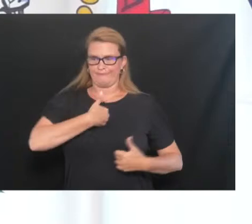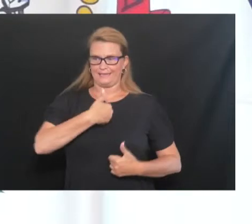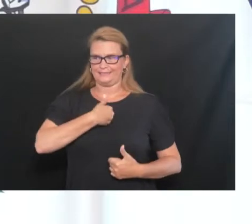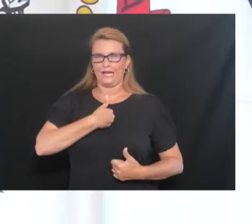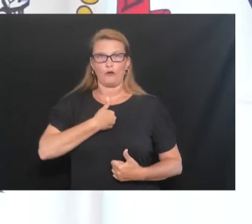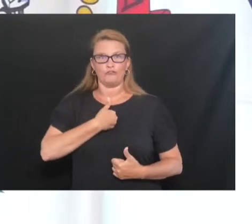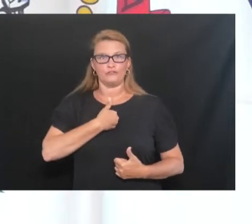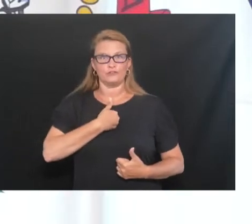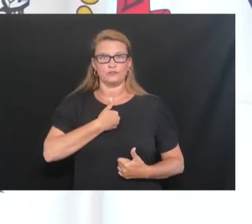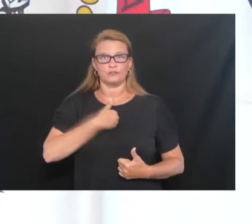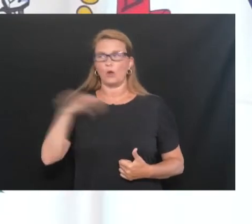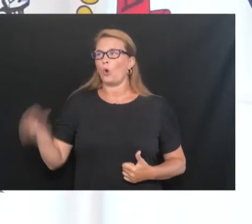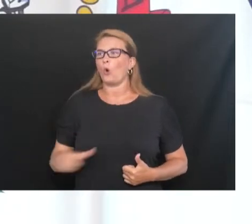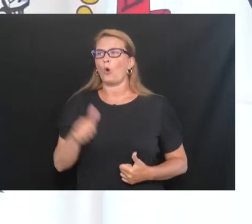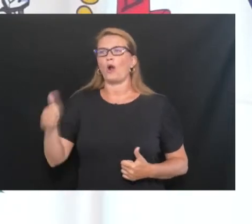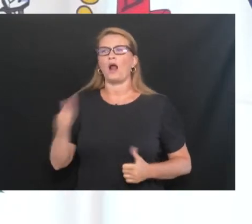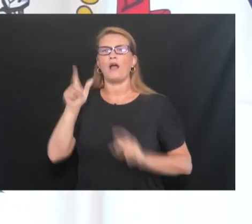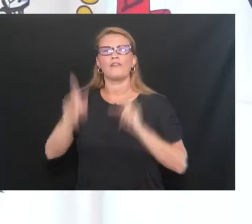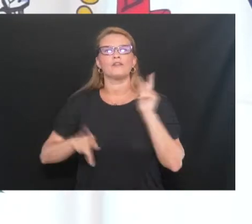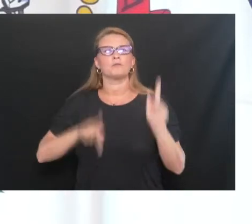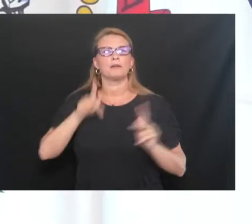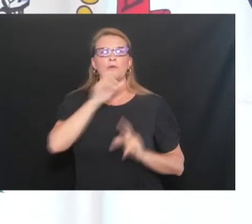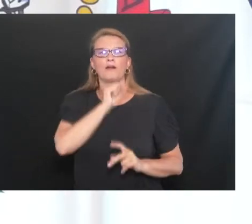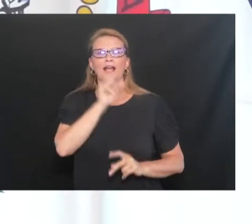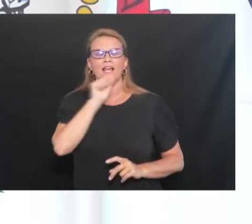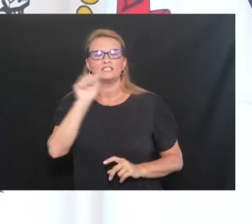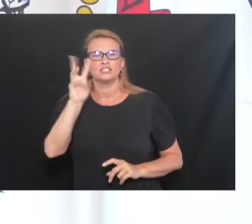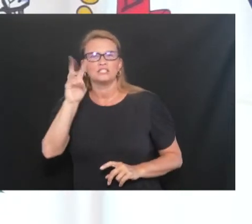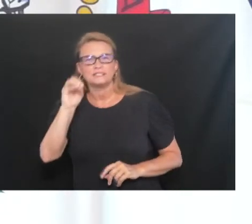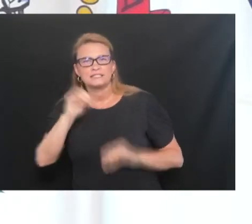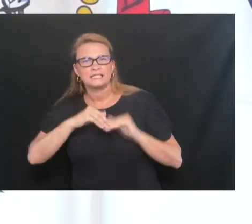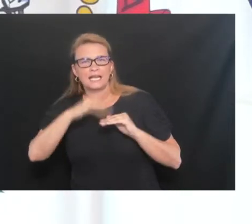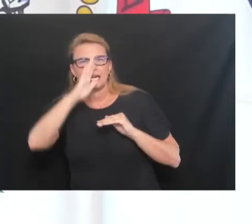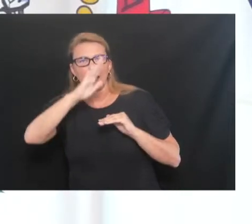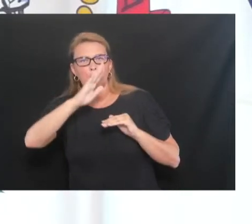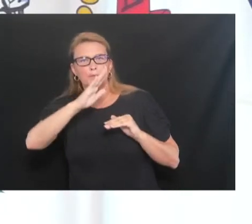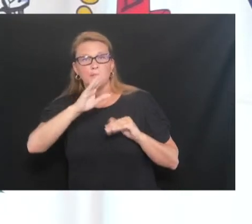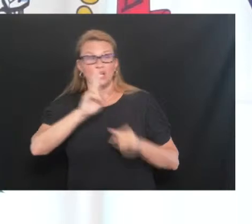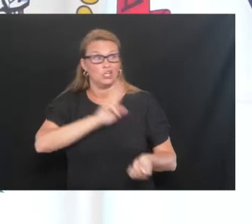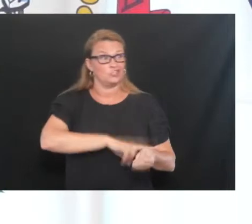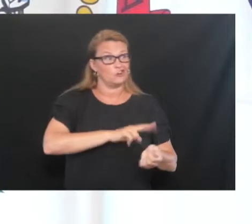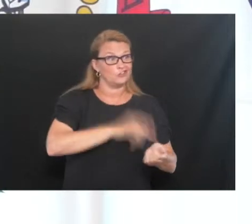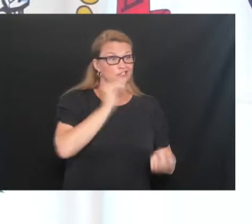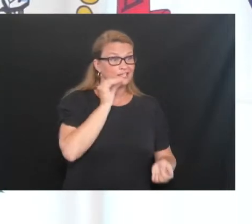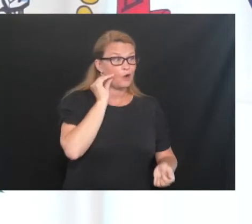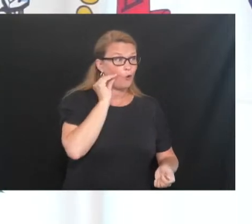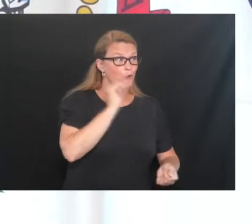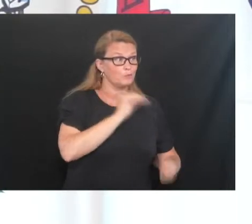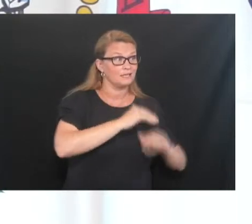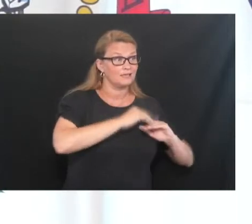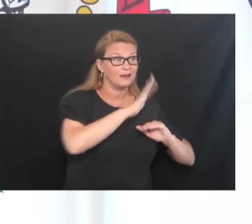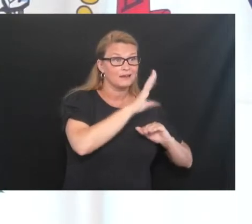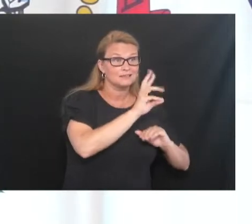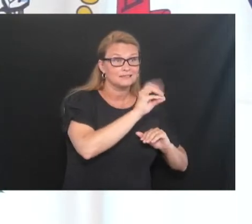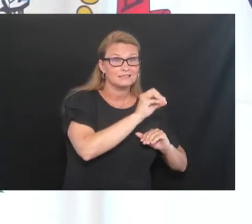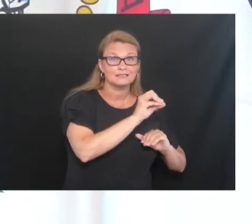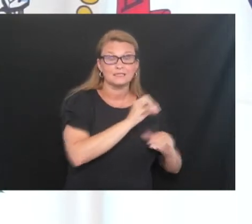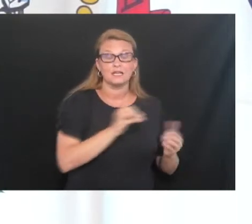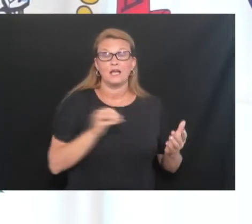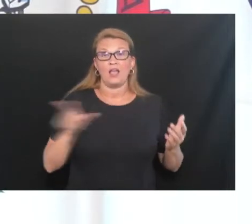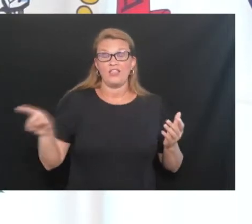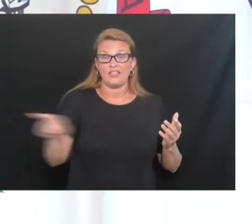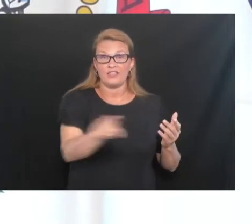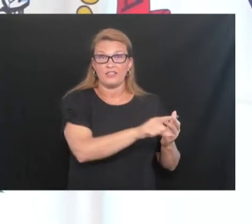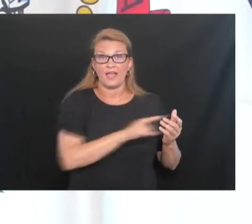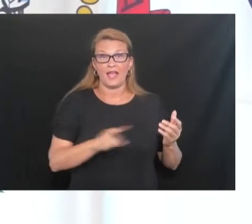myself or others that are 60 and older, or the nursing home population 60 and older, that their